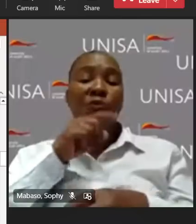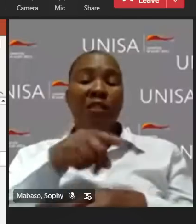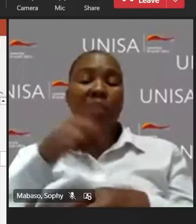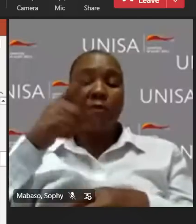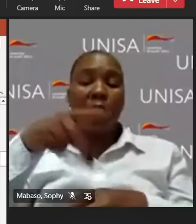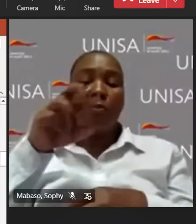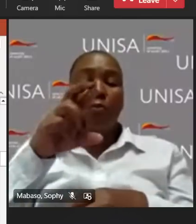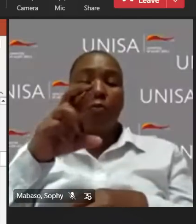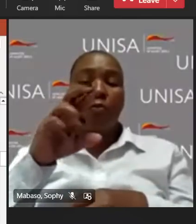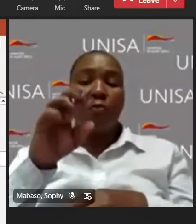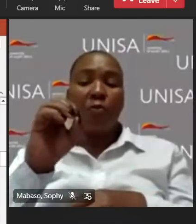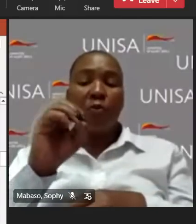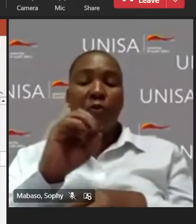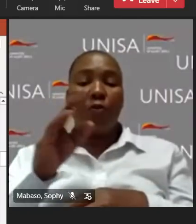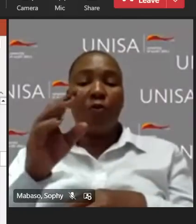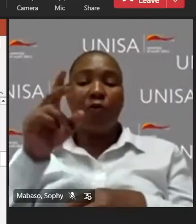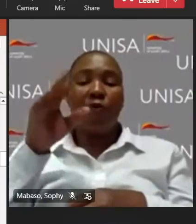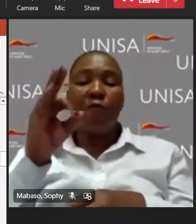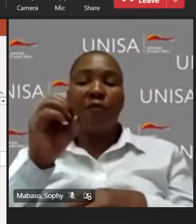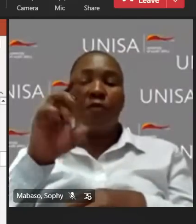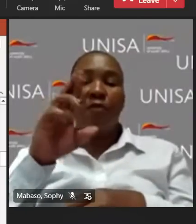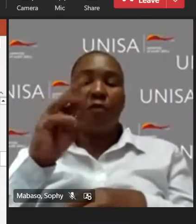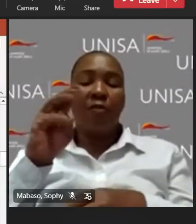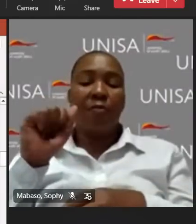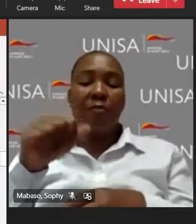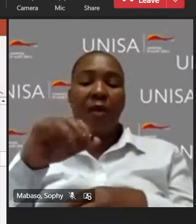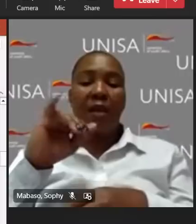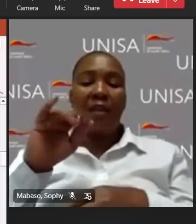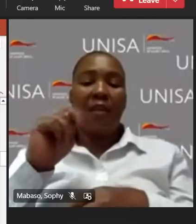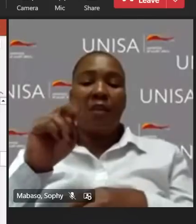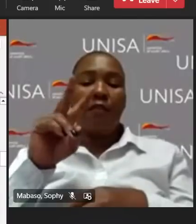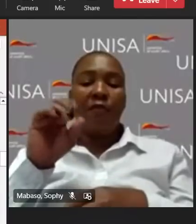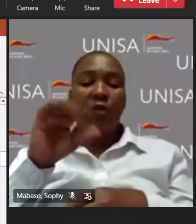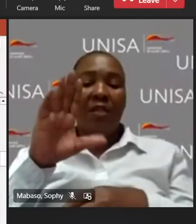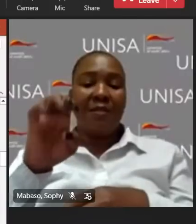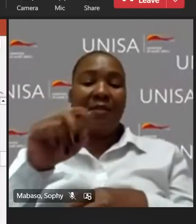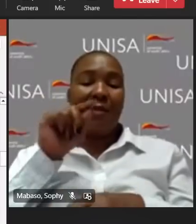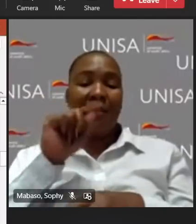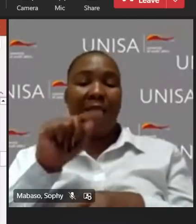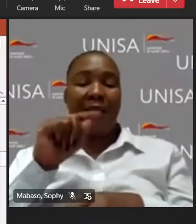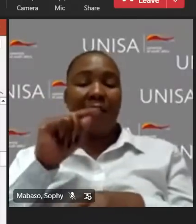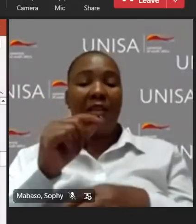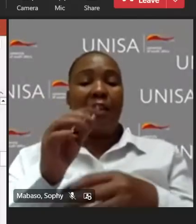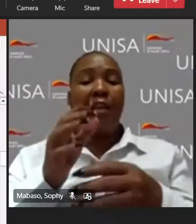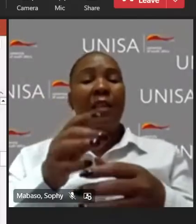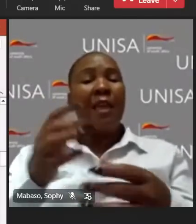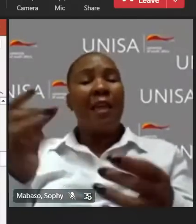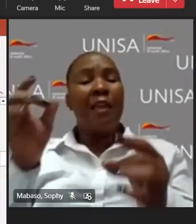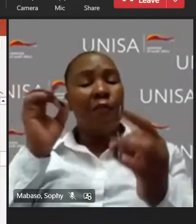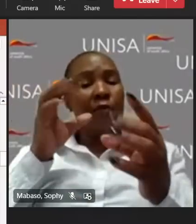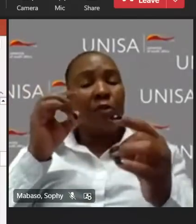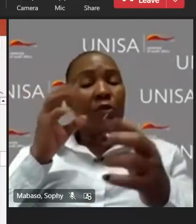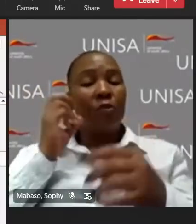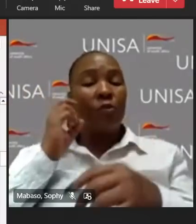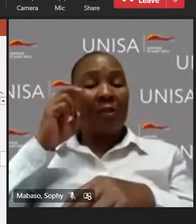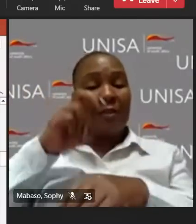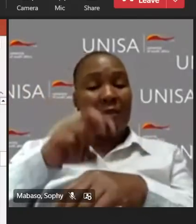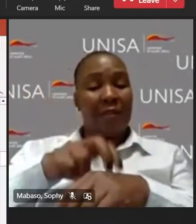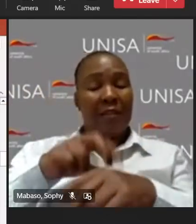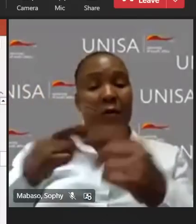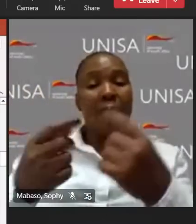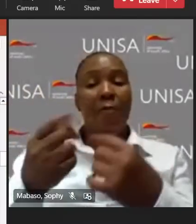invoice, not text invoice. So there are information that will be requested by the university or by